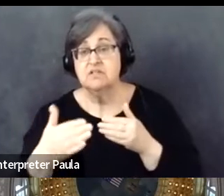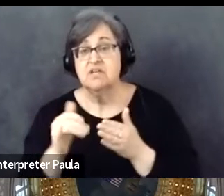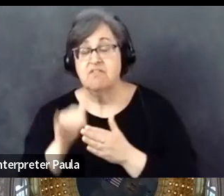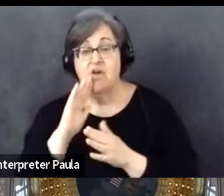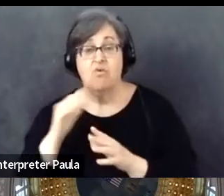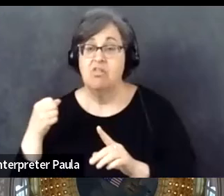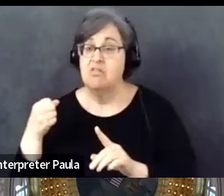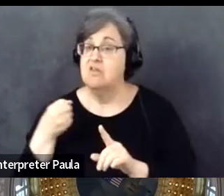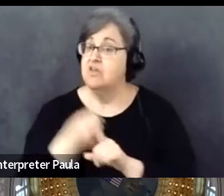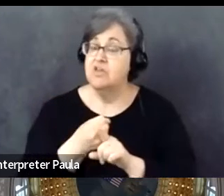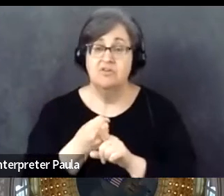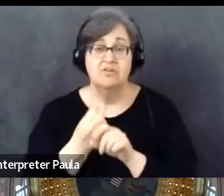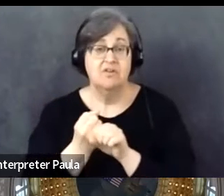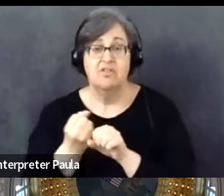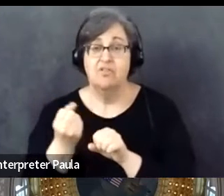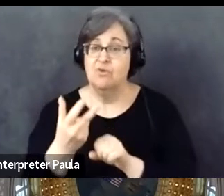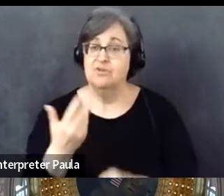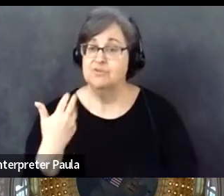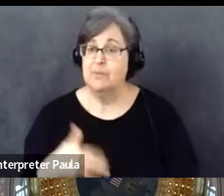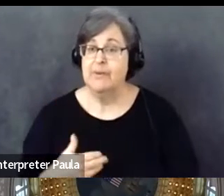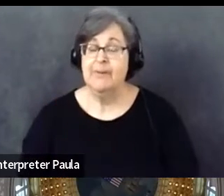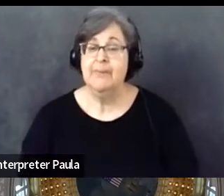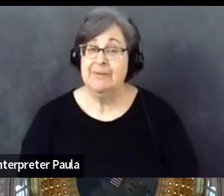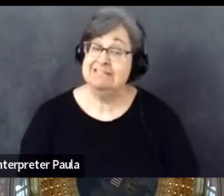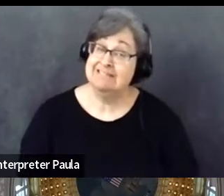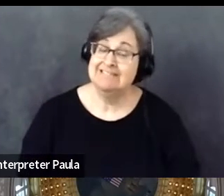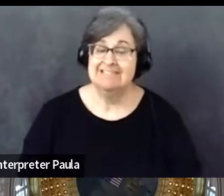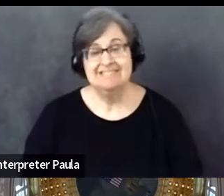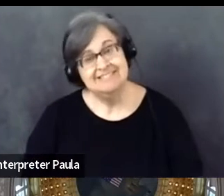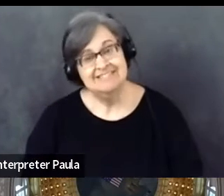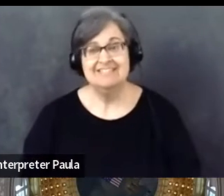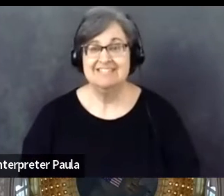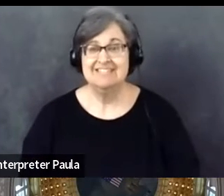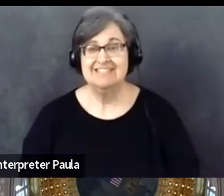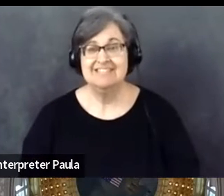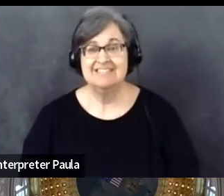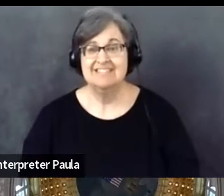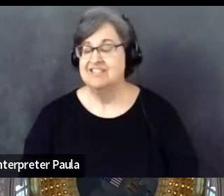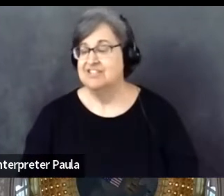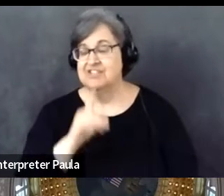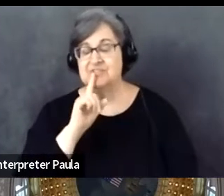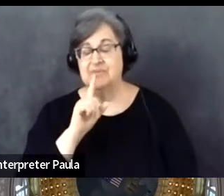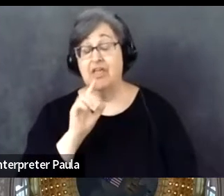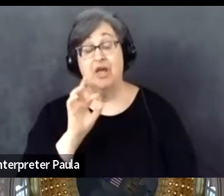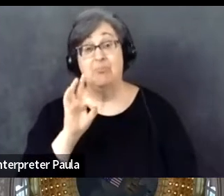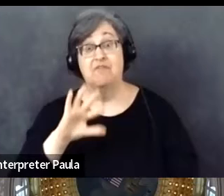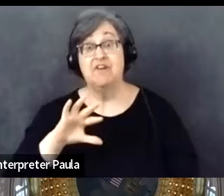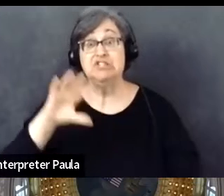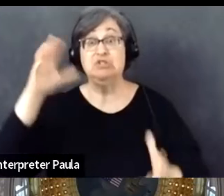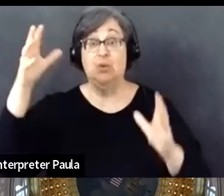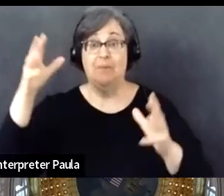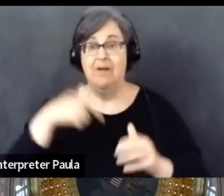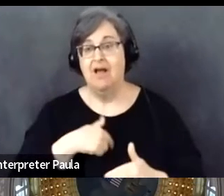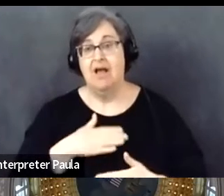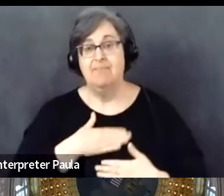hitting in 3 years. So it's kind of a perfect storm there that I'm really